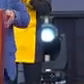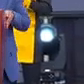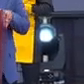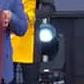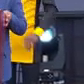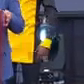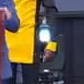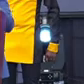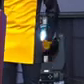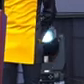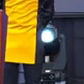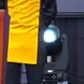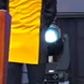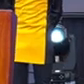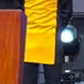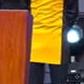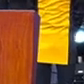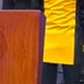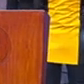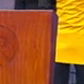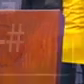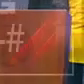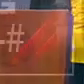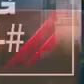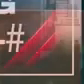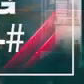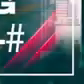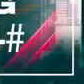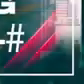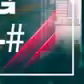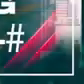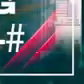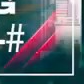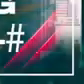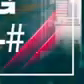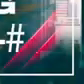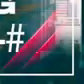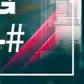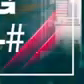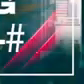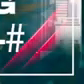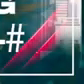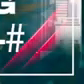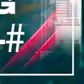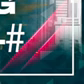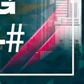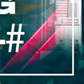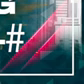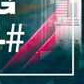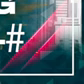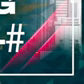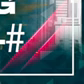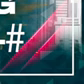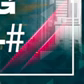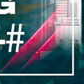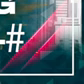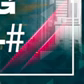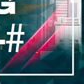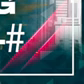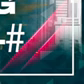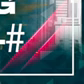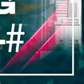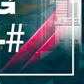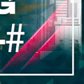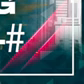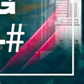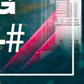seat you know when he was telling when he was telling stories about fathers I remember a story I'm a Storyteller so let